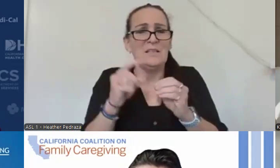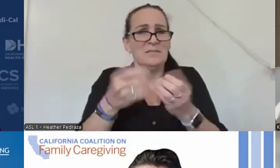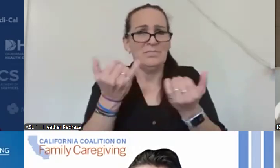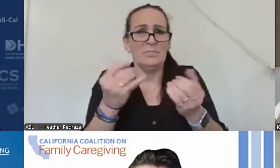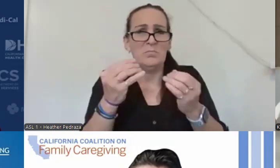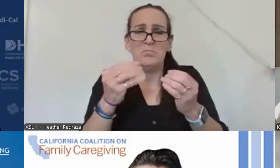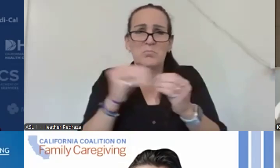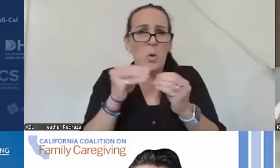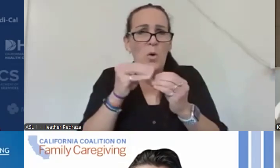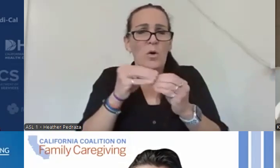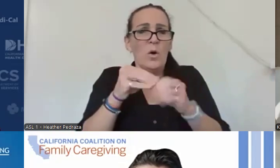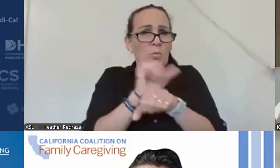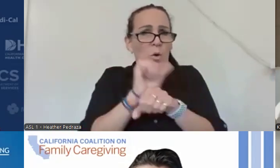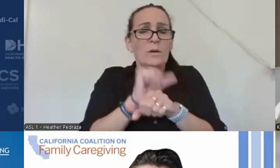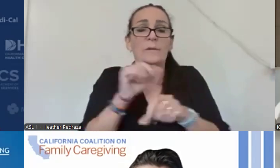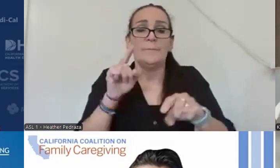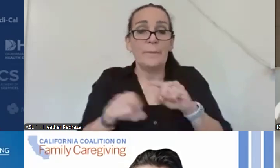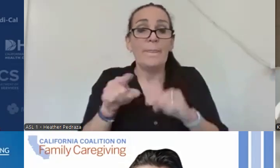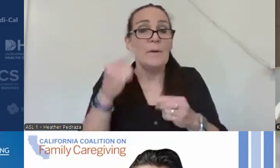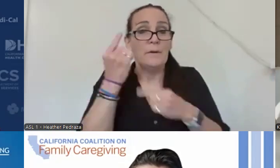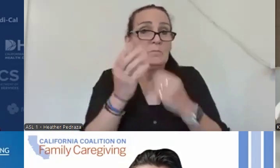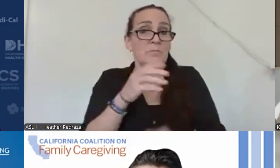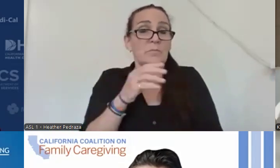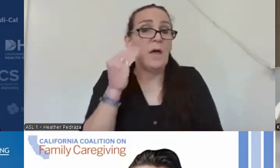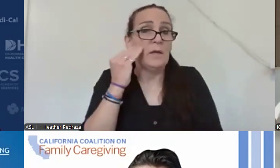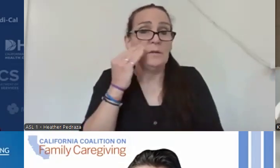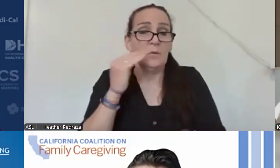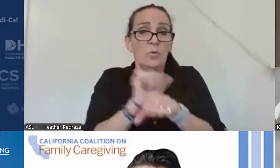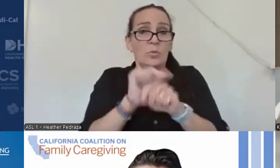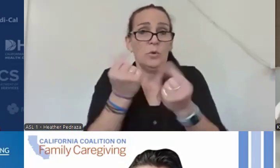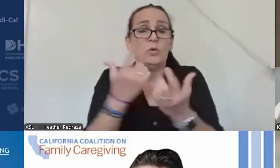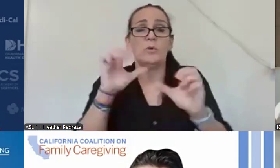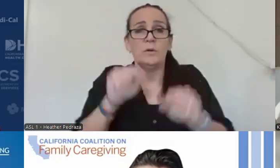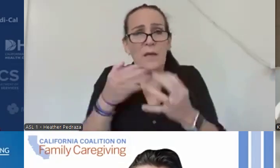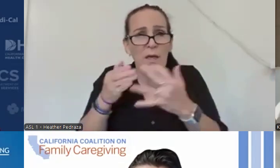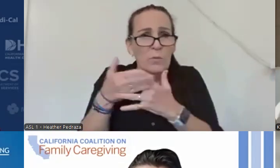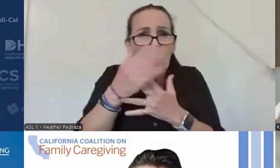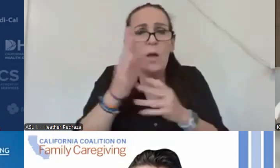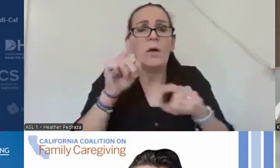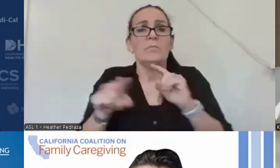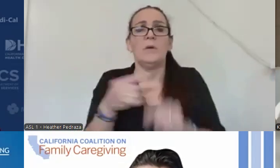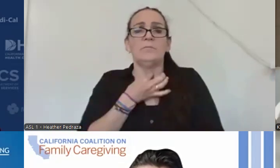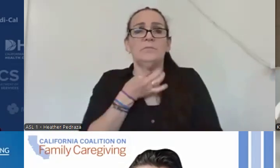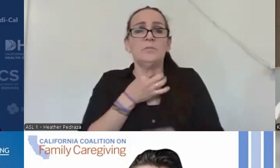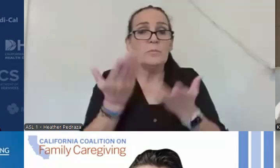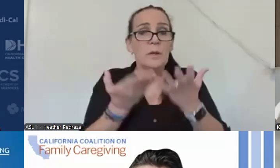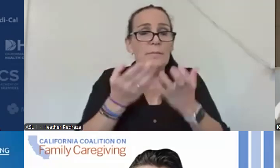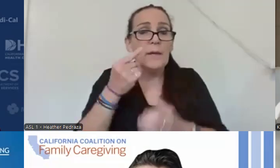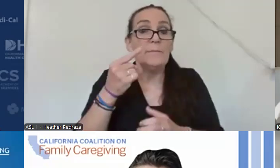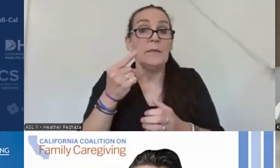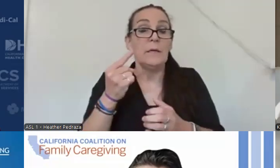done, and I'm sure the work group is capable of navigating all these things. But I just wonder about the population that